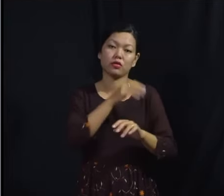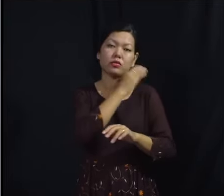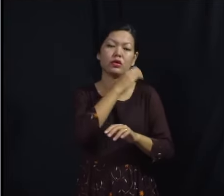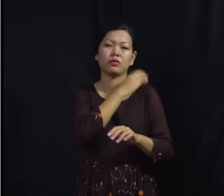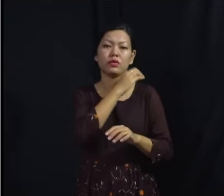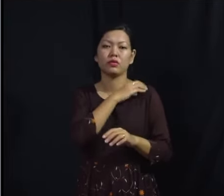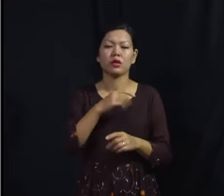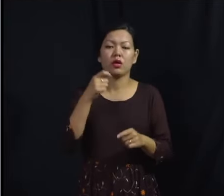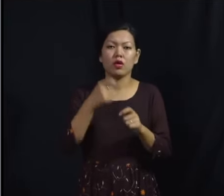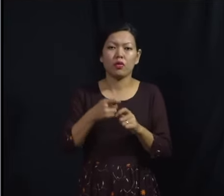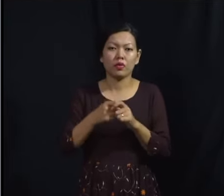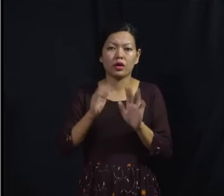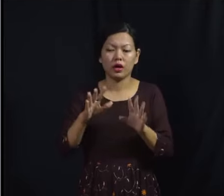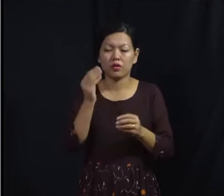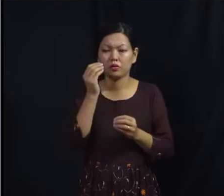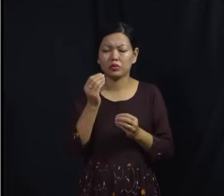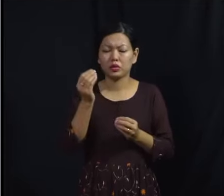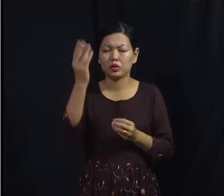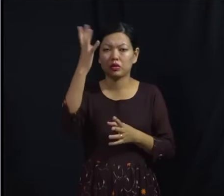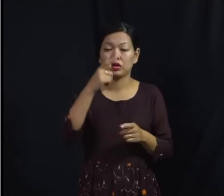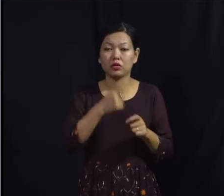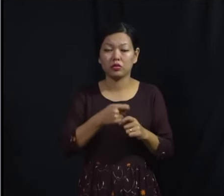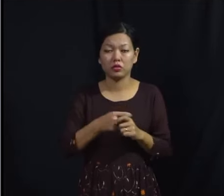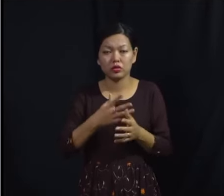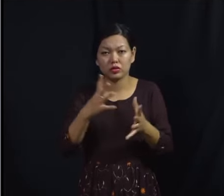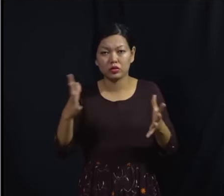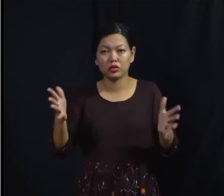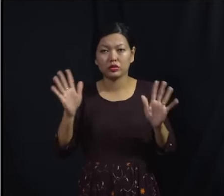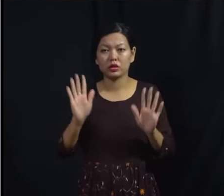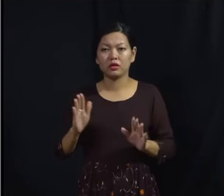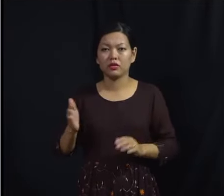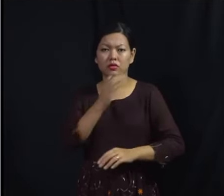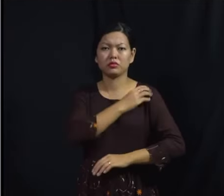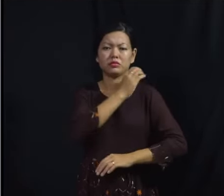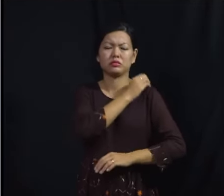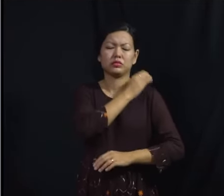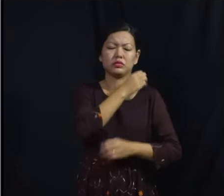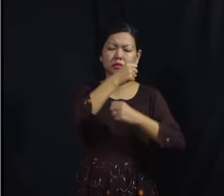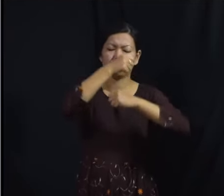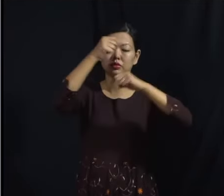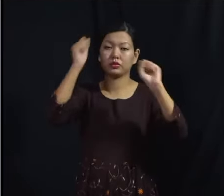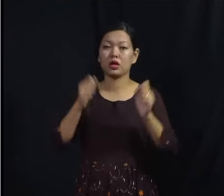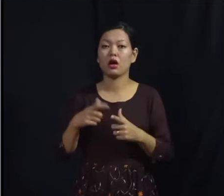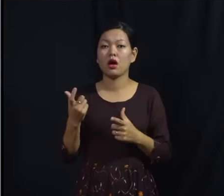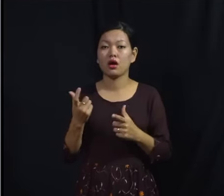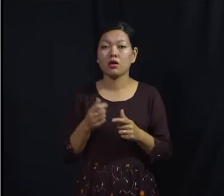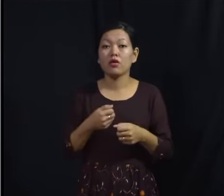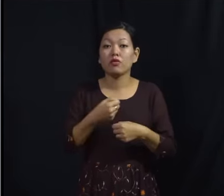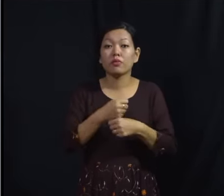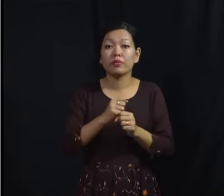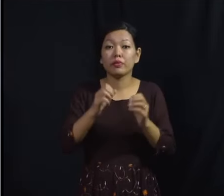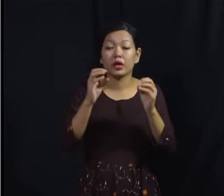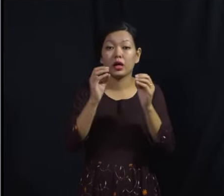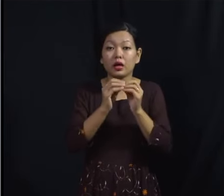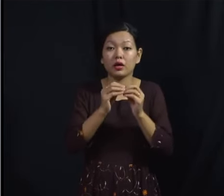child is very much not invested upon. So that's why we find the family, even though no doubt they are struggling with money,